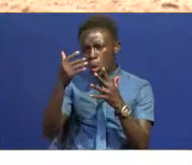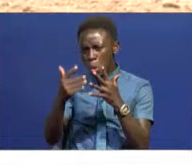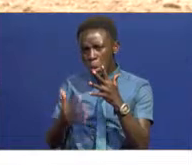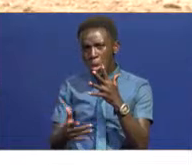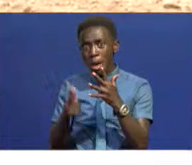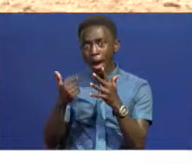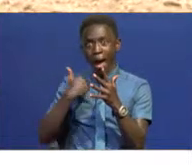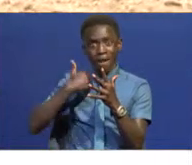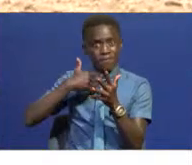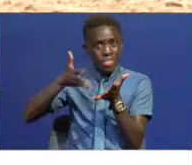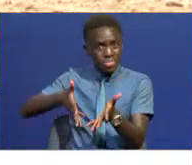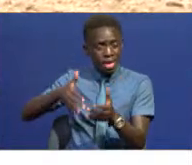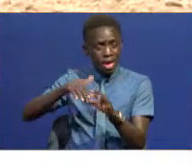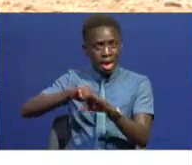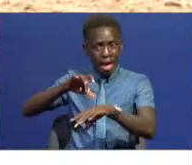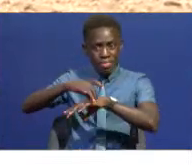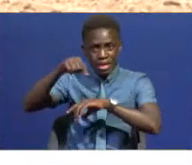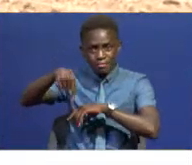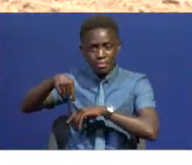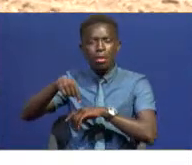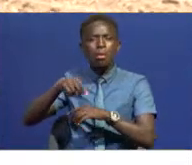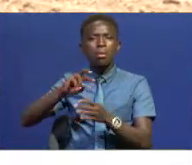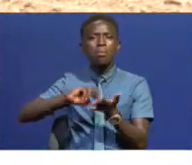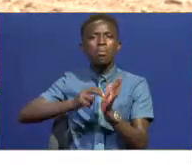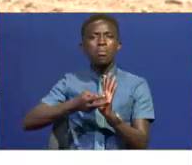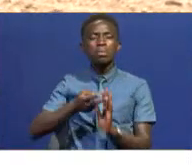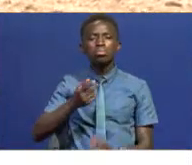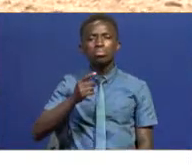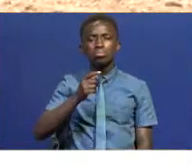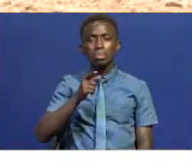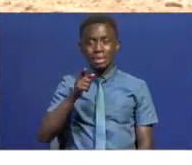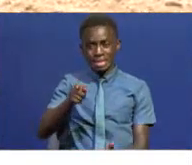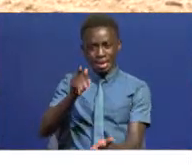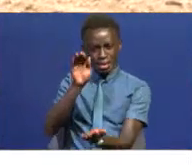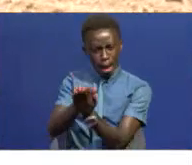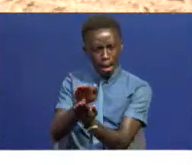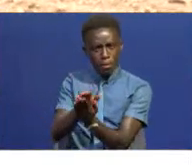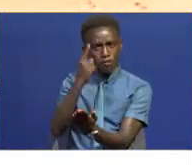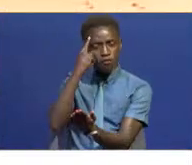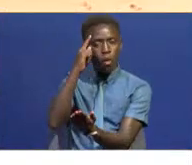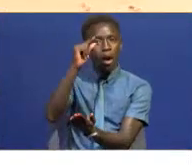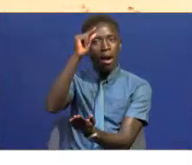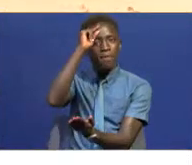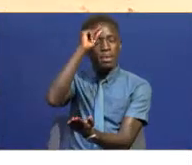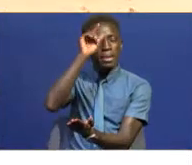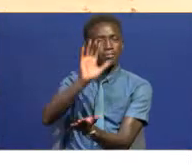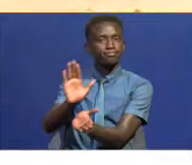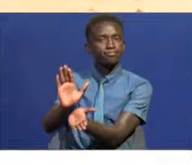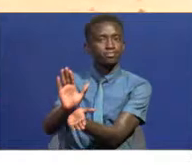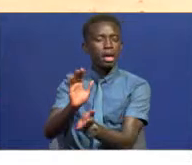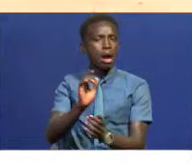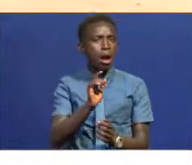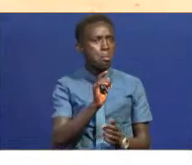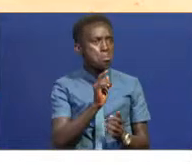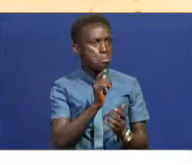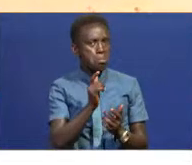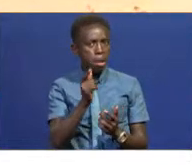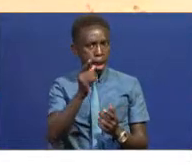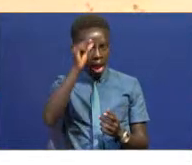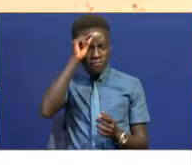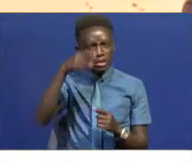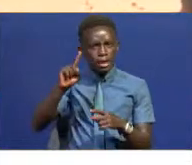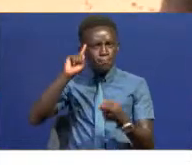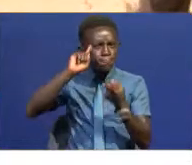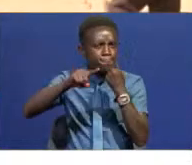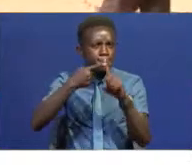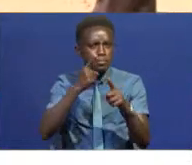for the national government to determine who is going to invest on them through the